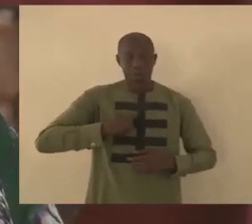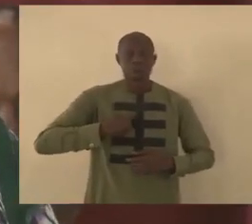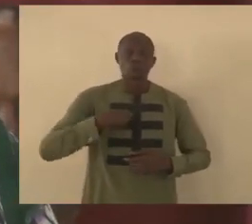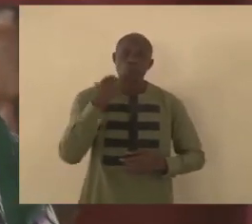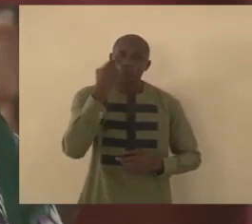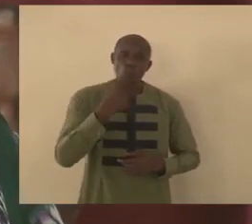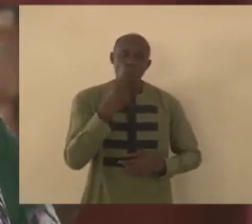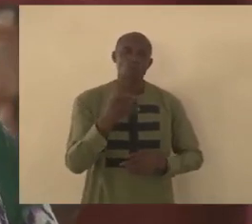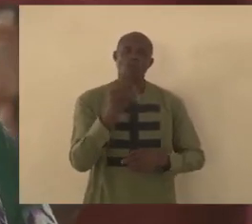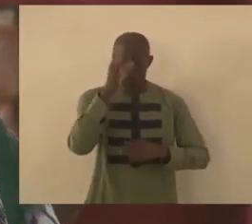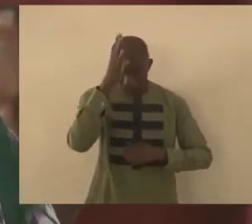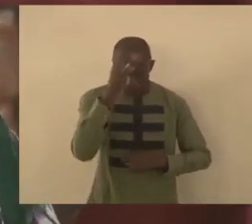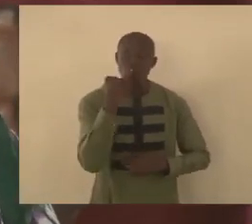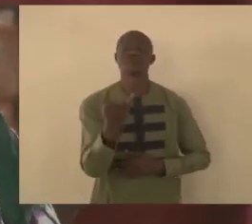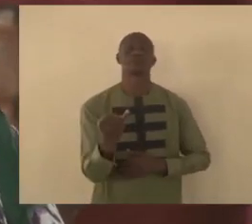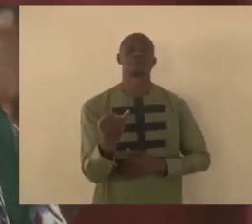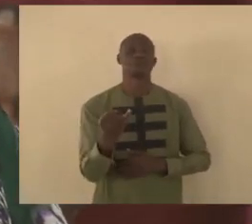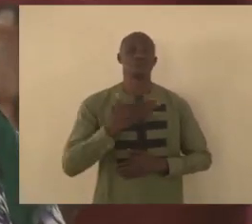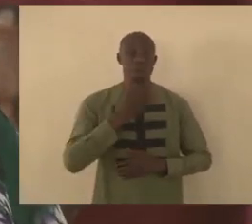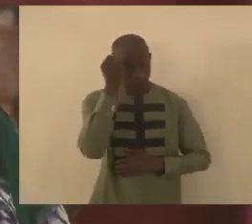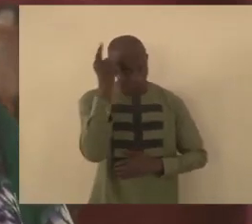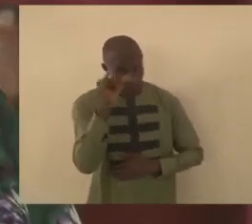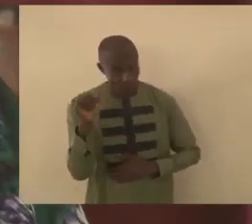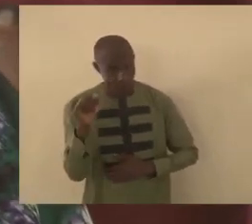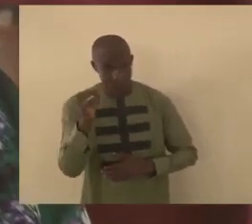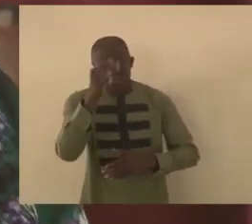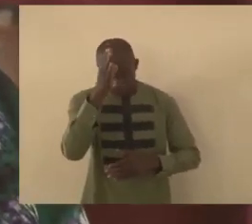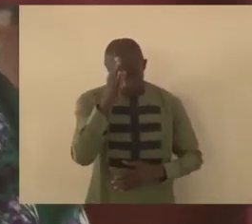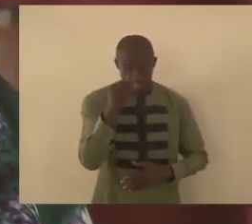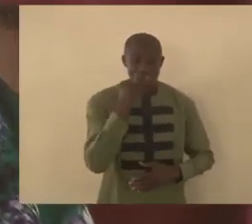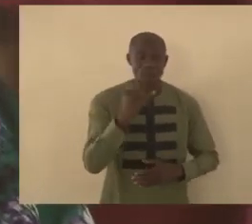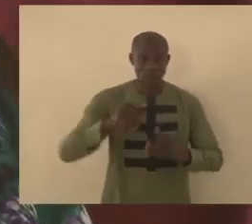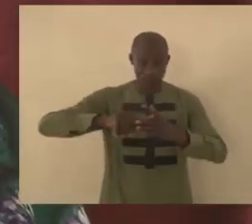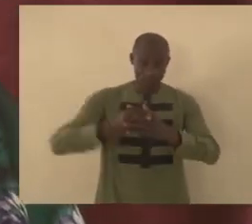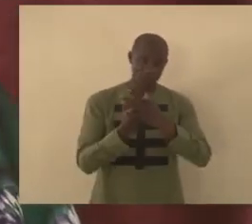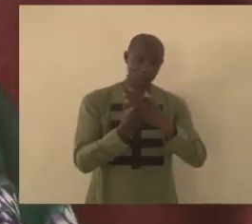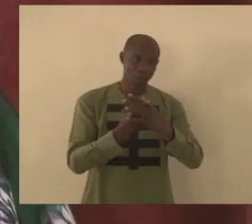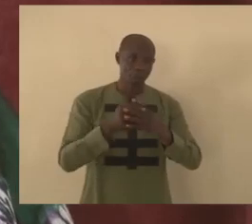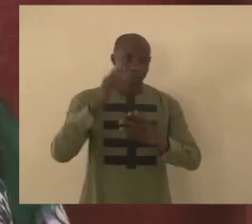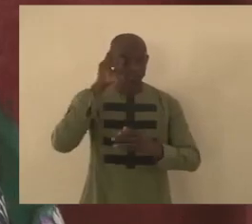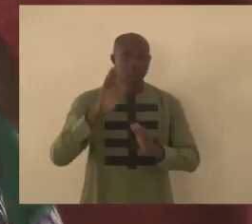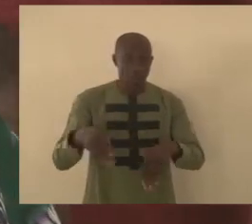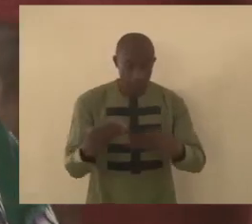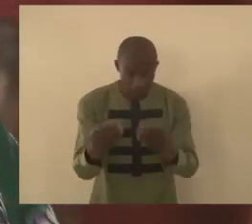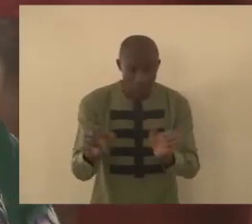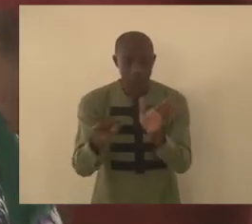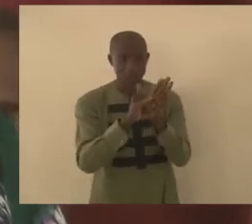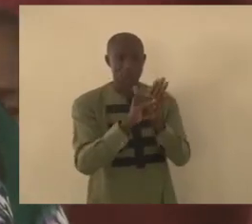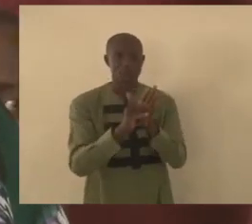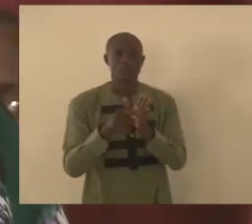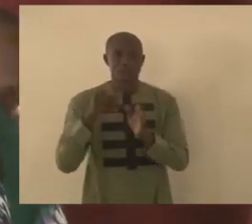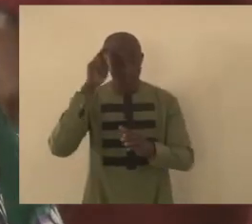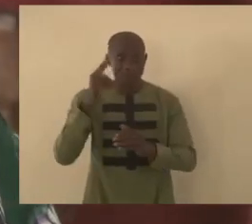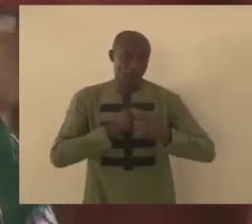from the fact of who a father is. And my understanding is that a father is a source. He gives